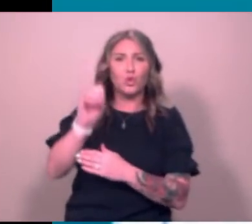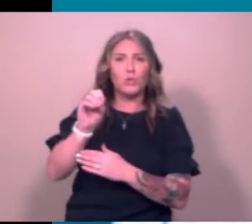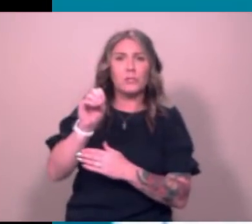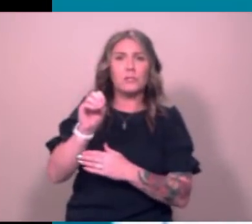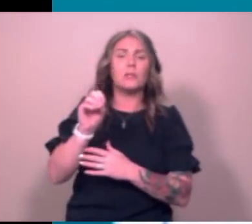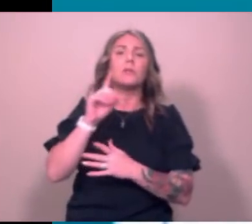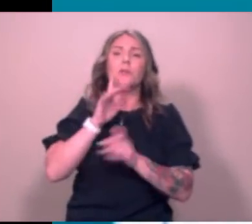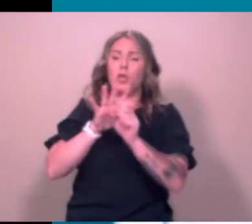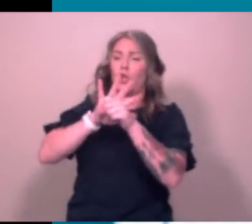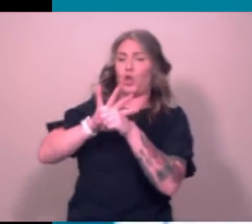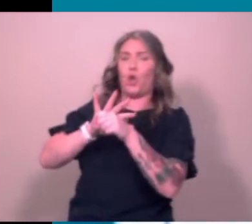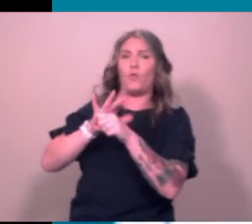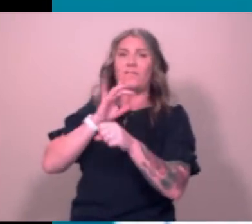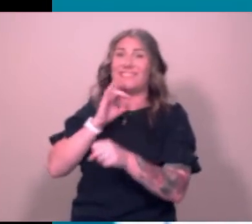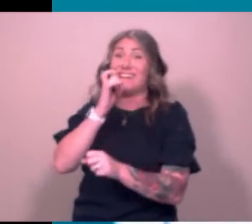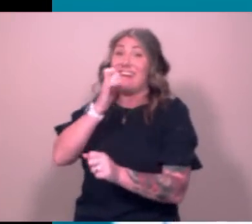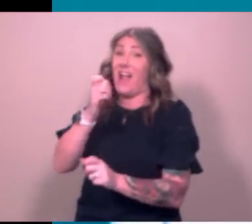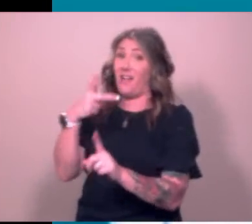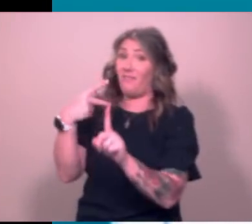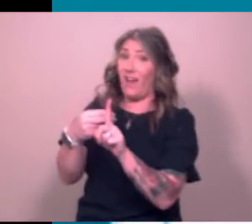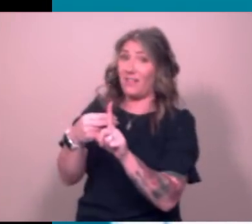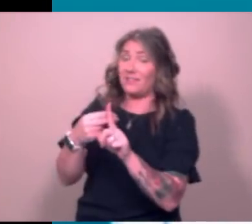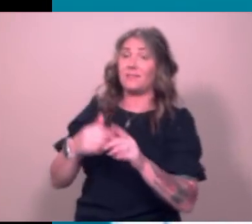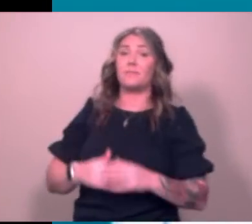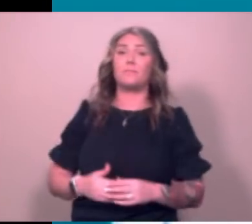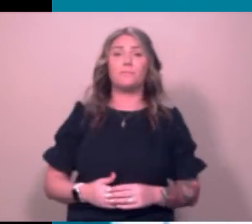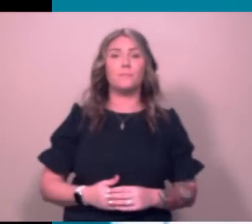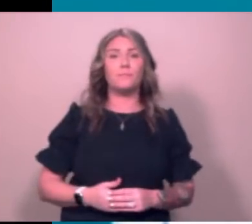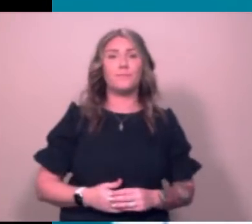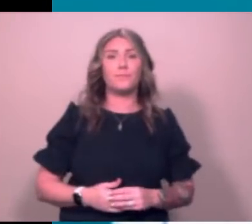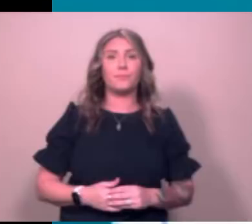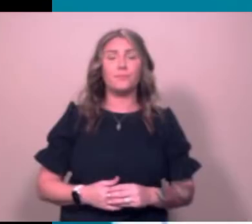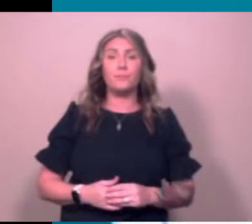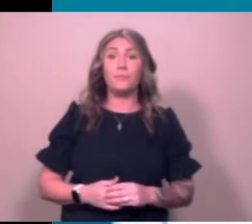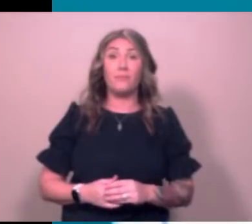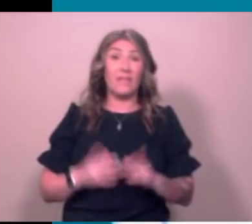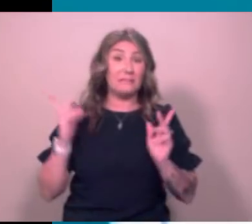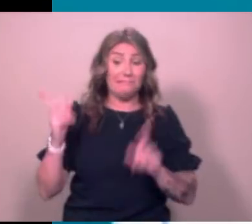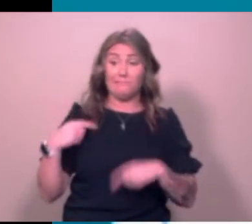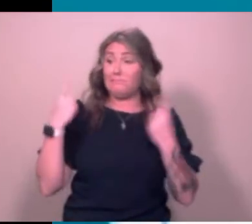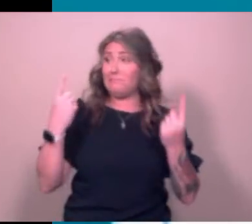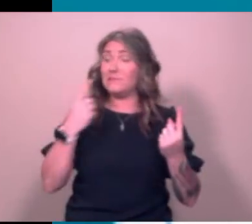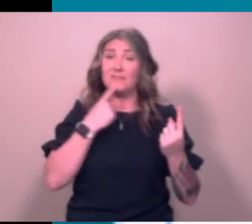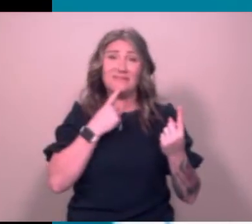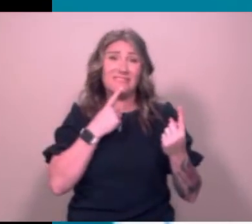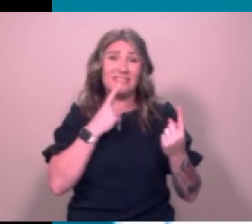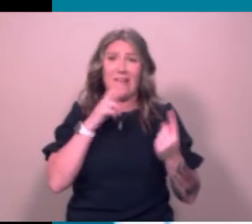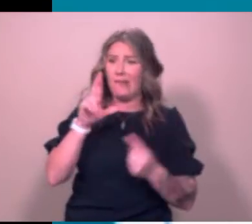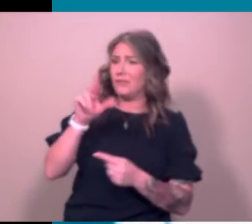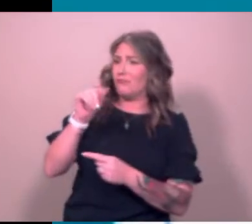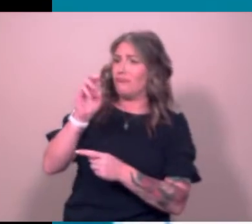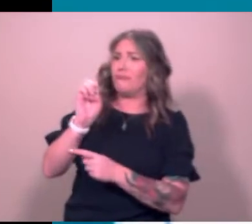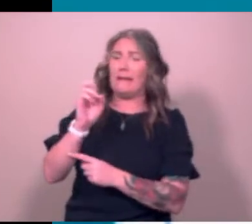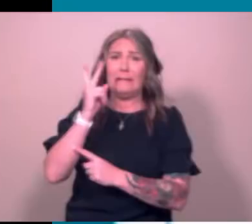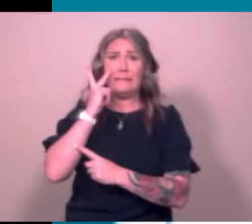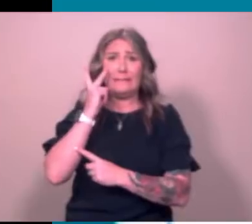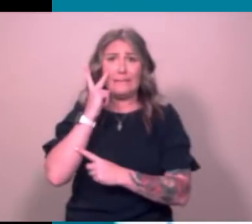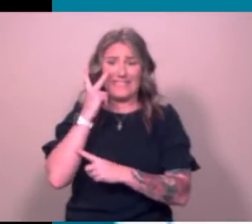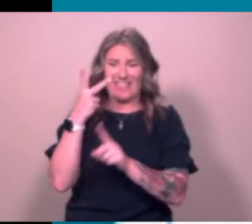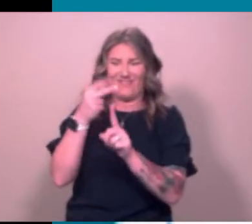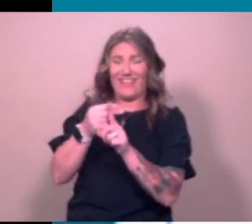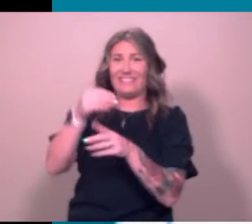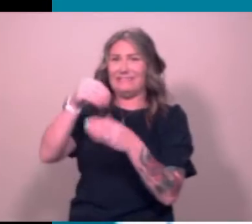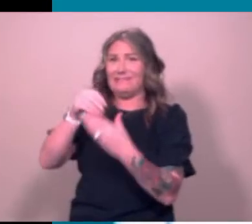the COVID patients that are unvaccinated. And as has been said, it's rare to see them in the ICU if they've been